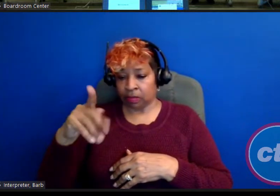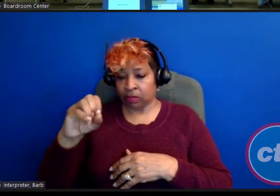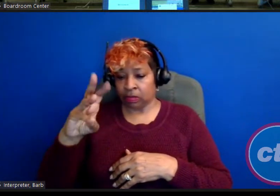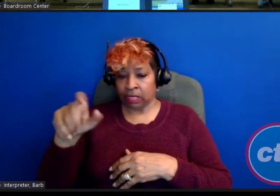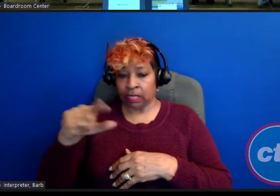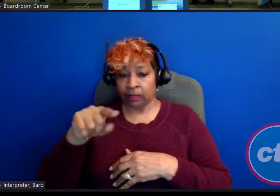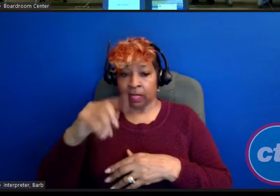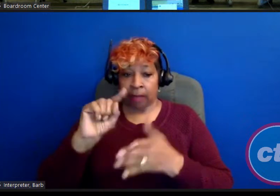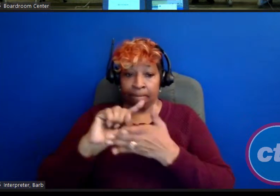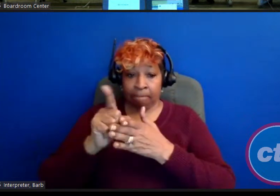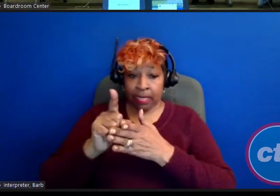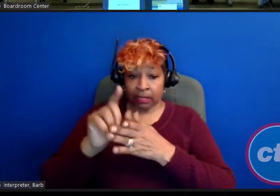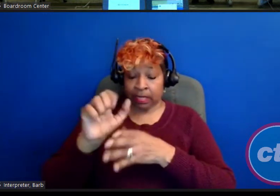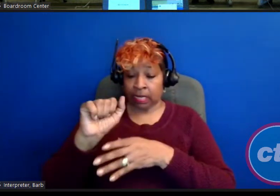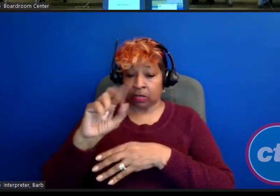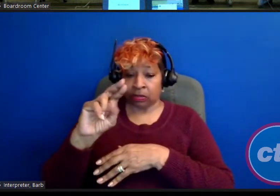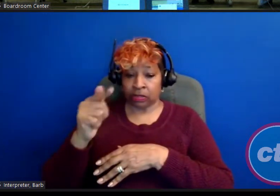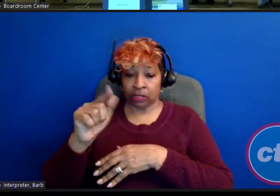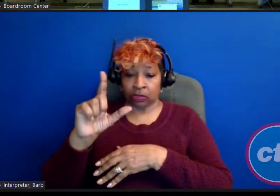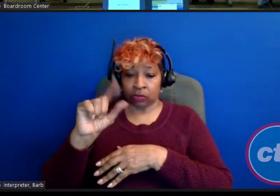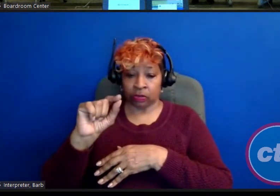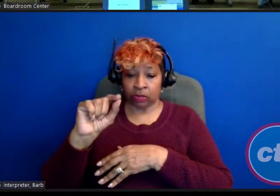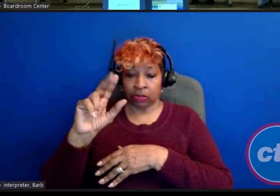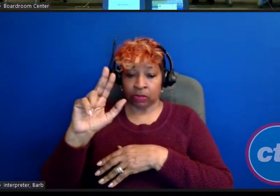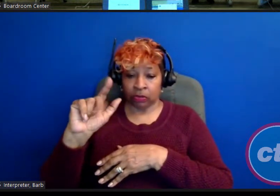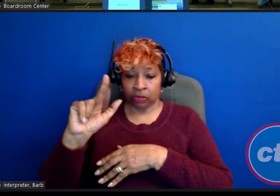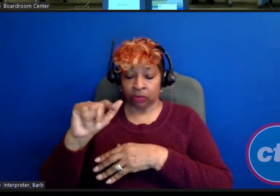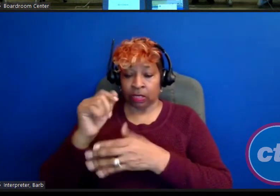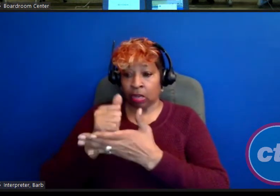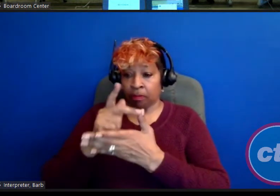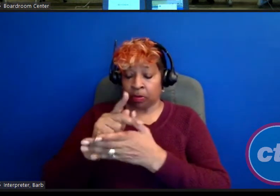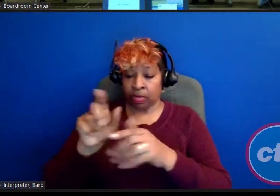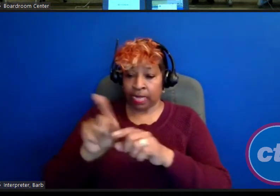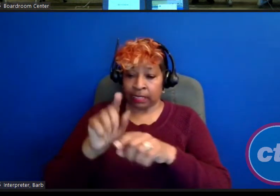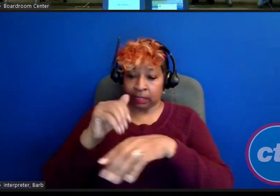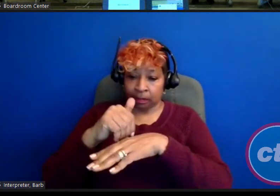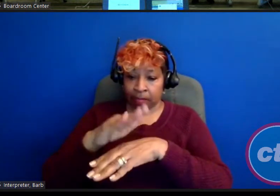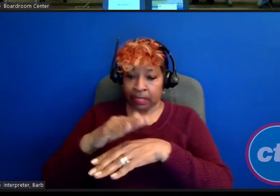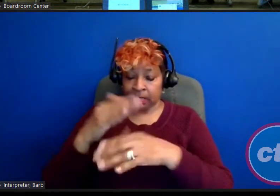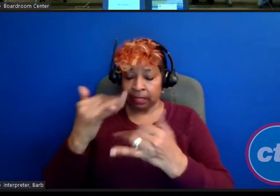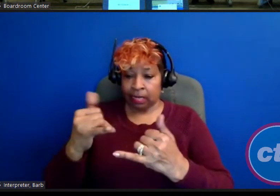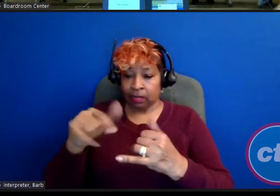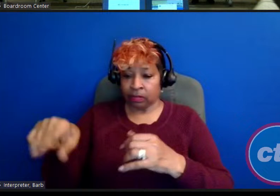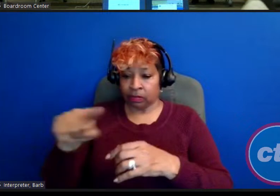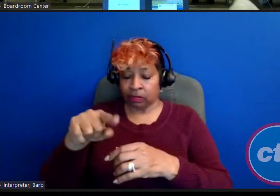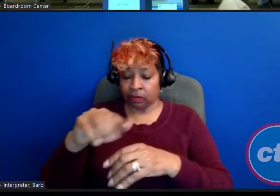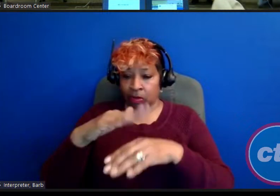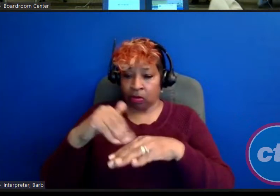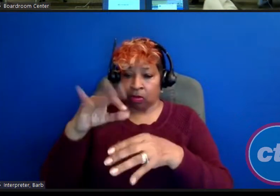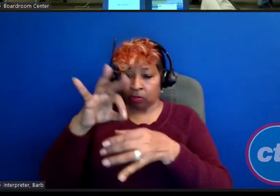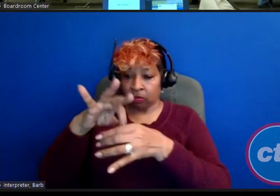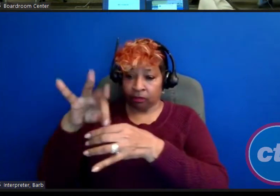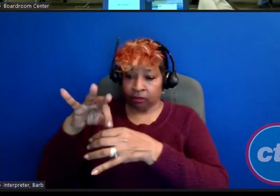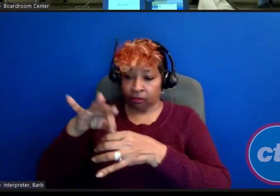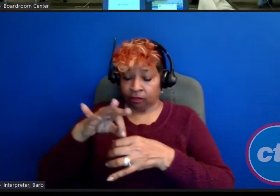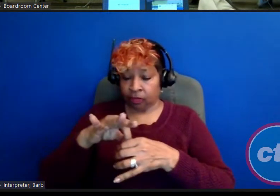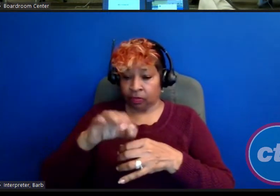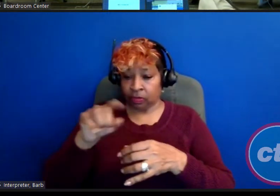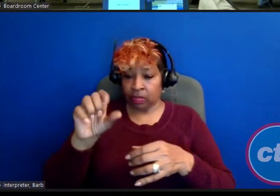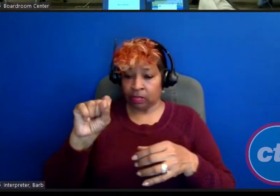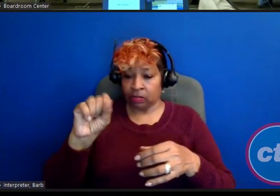August 29th, 2023 be approved as submitted. We'll take a roll call vote. Sonia Del